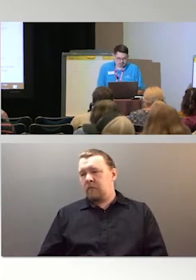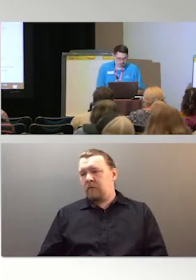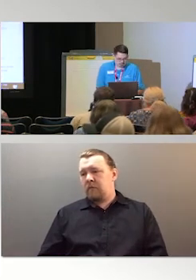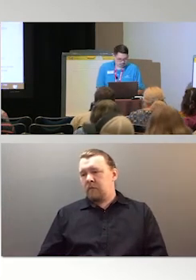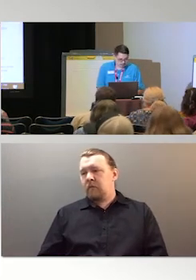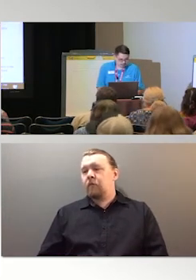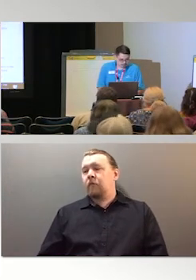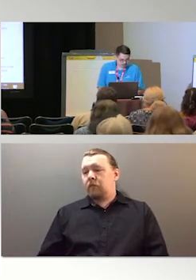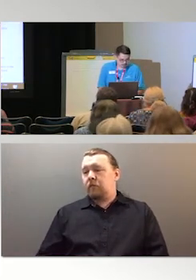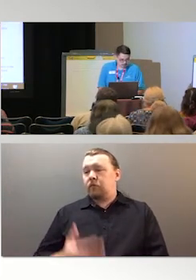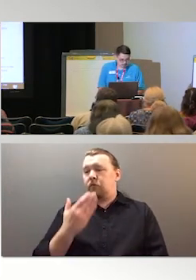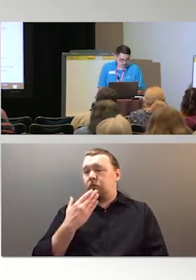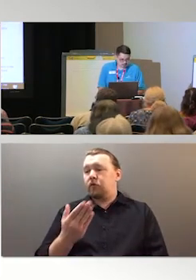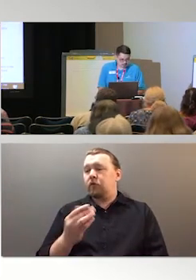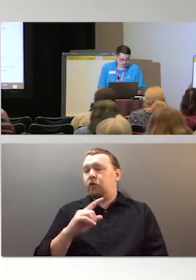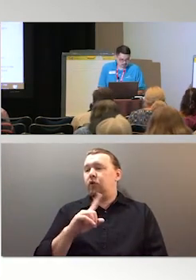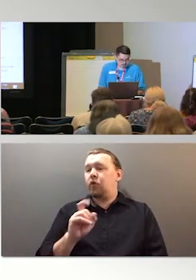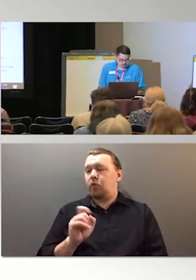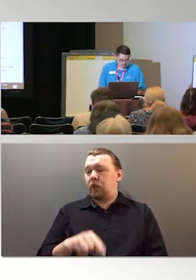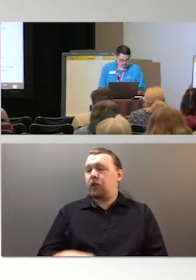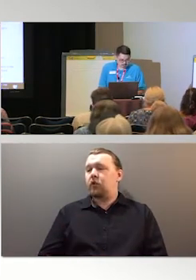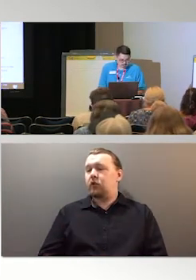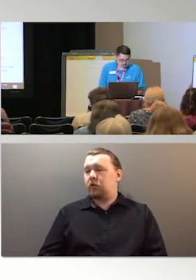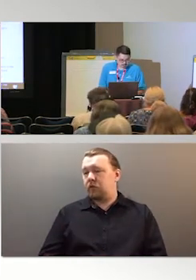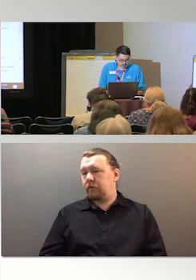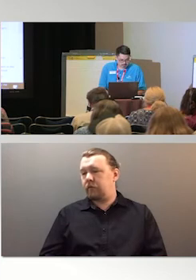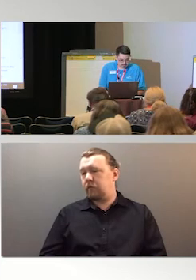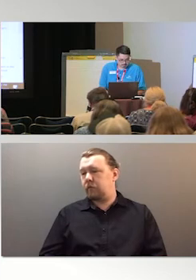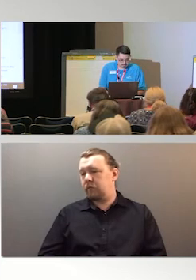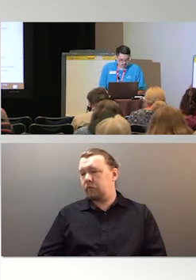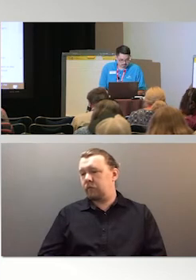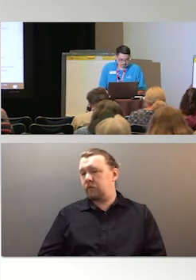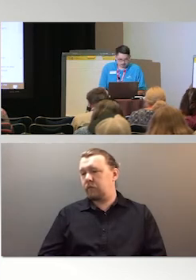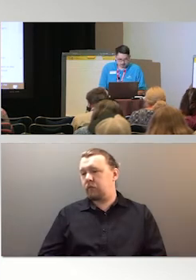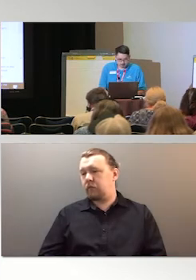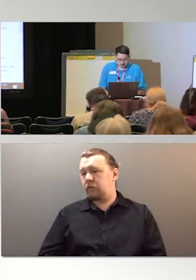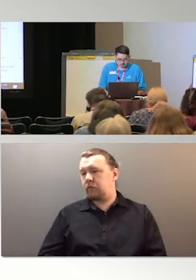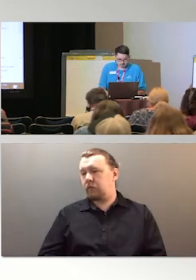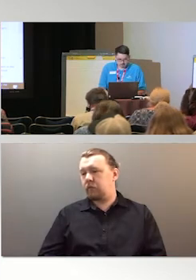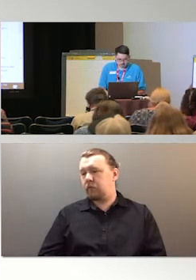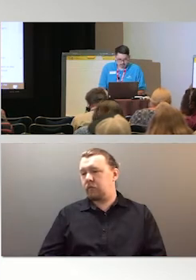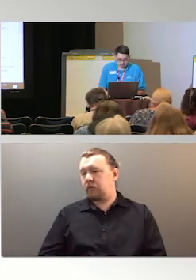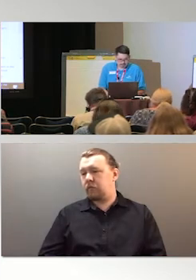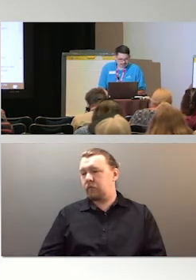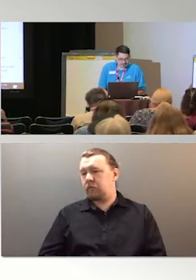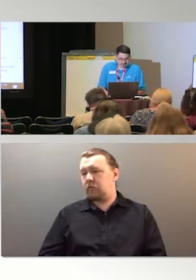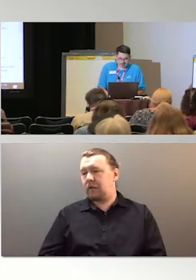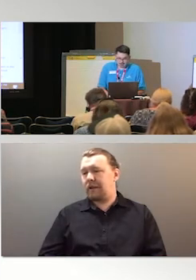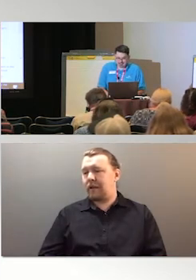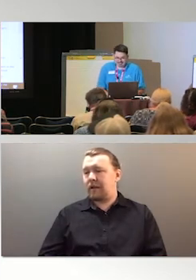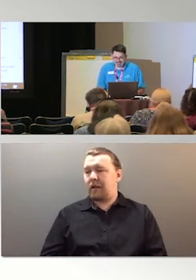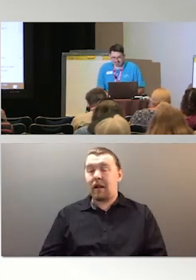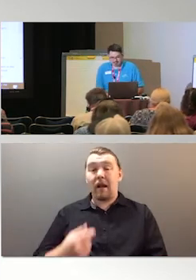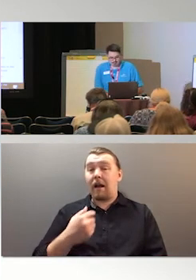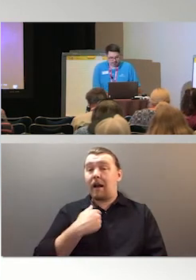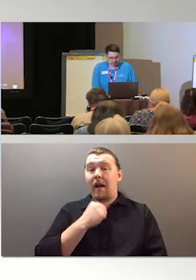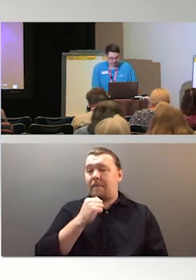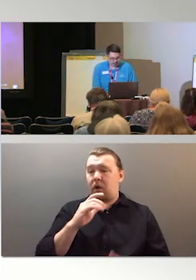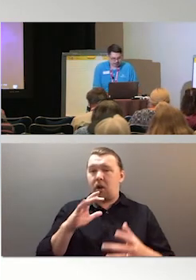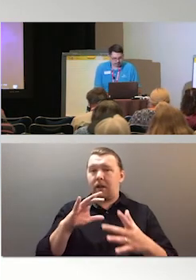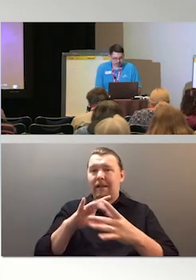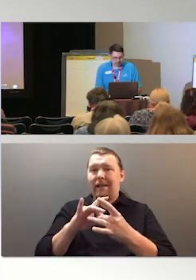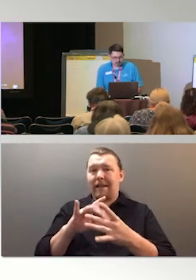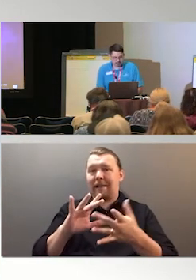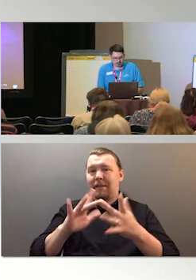they? I just we haven't had much contact. Yeah. So I'm not connected to the